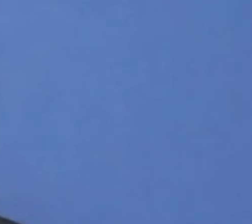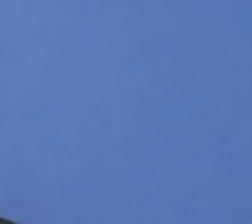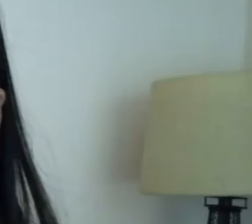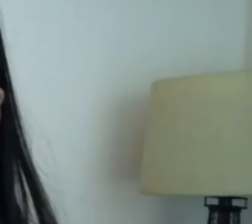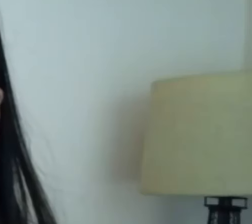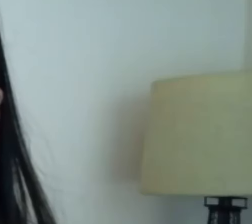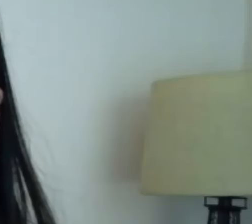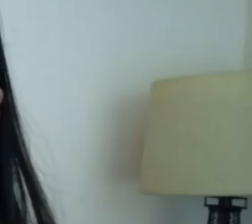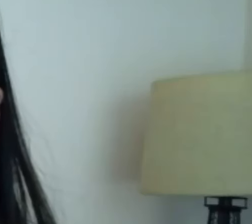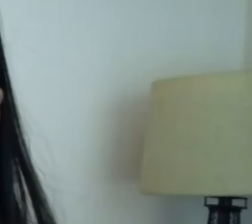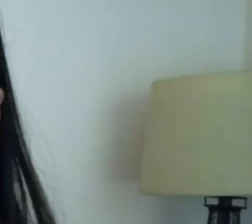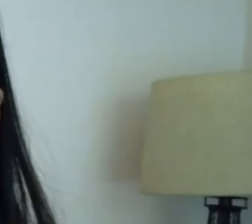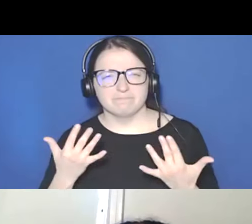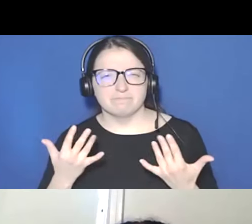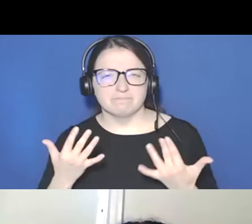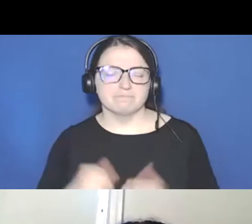Take another few seconds.